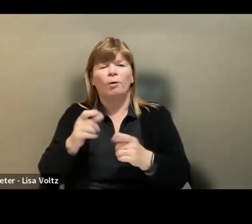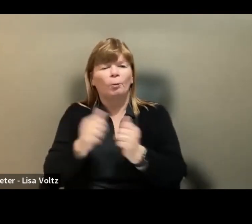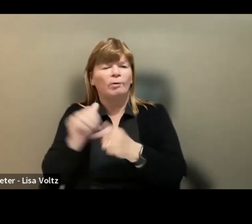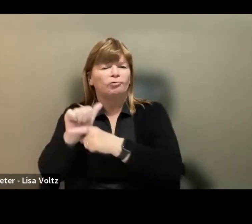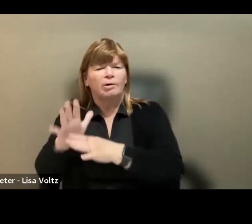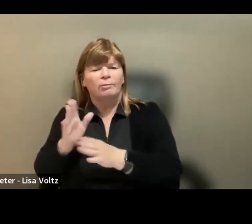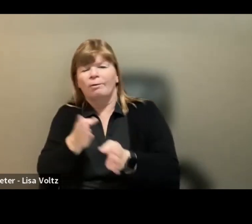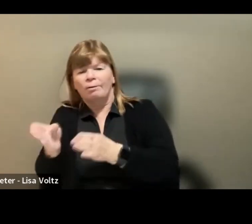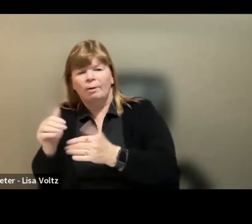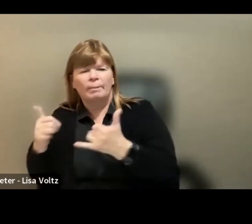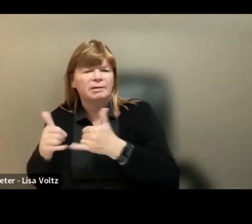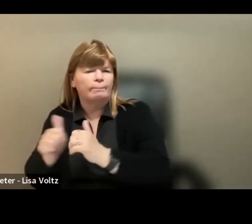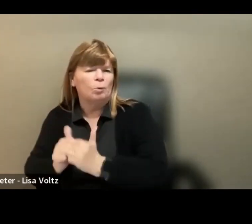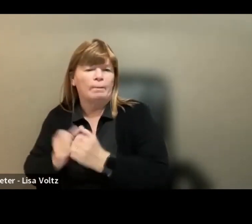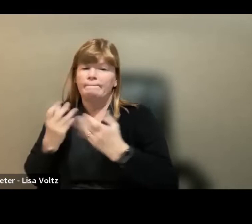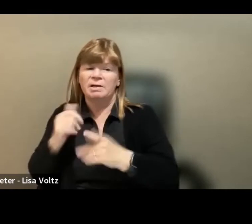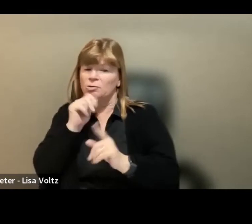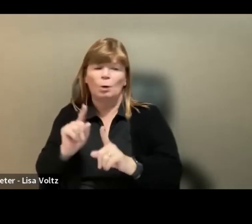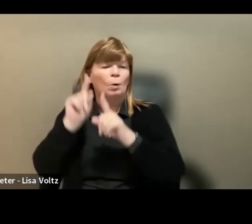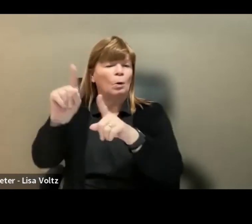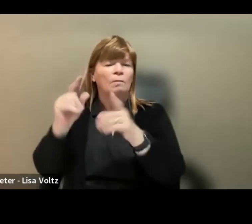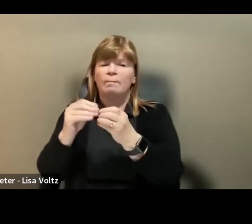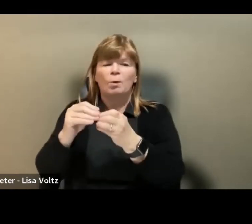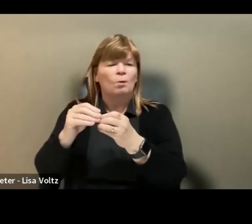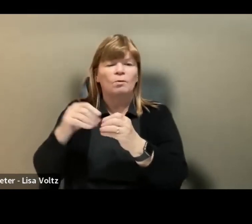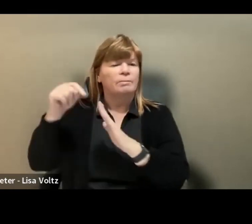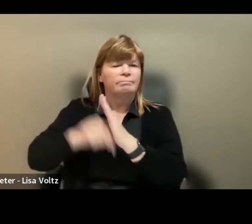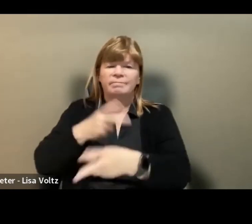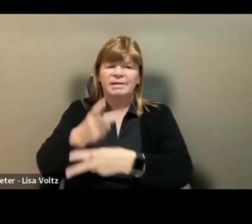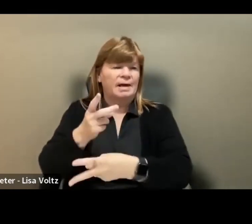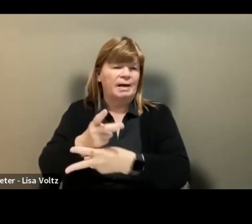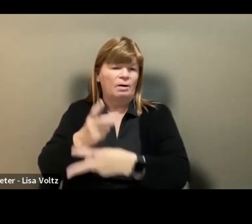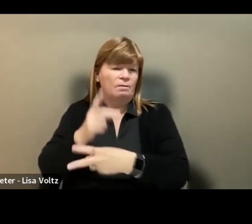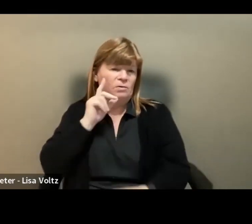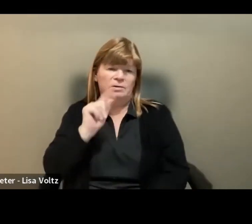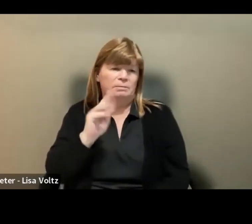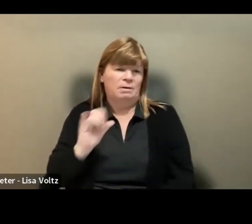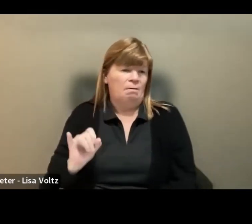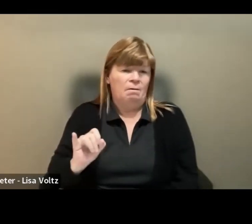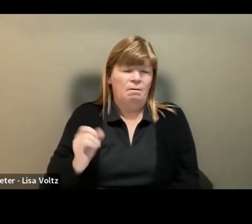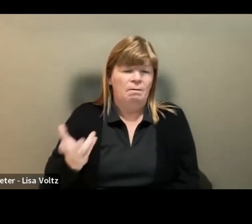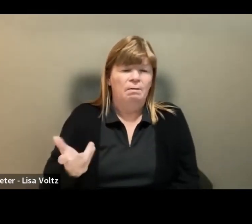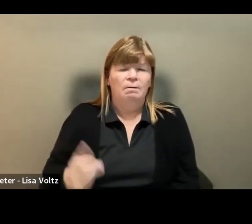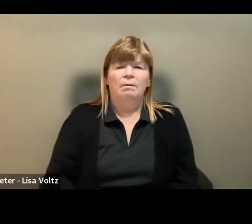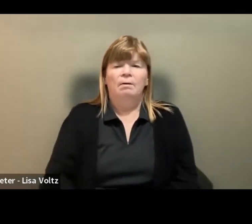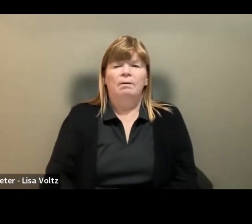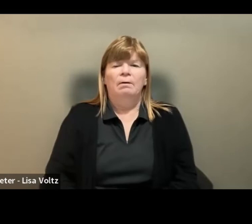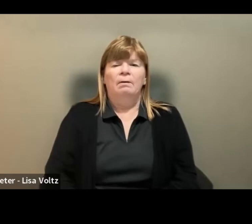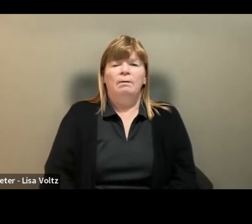And many do not seek care for a mild TBI at all. And